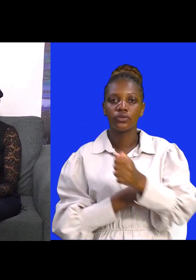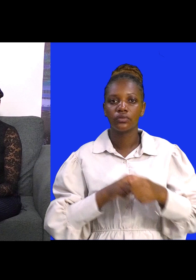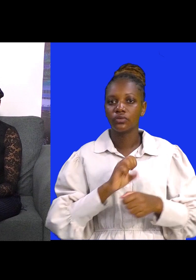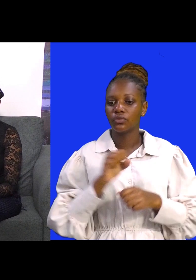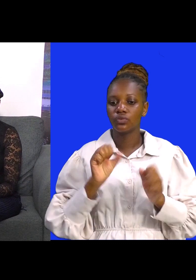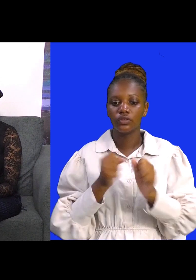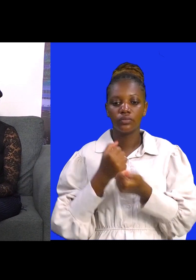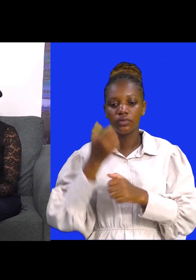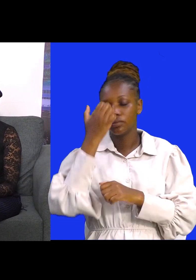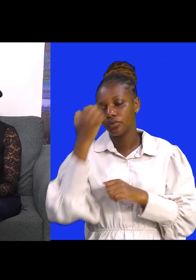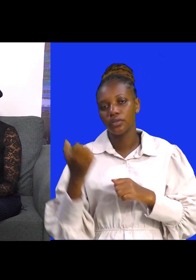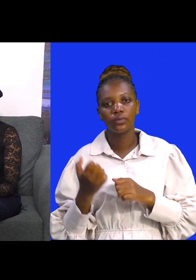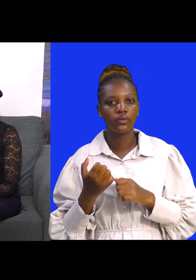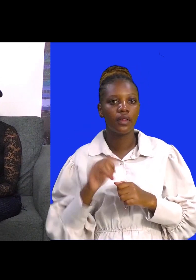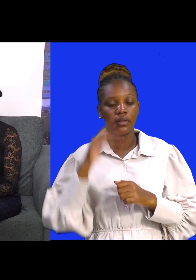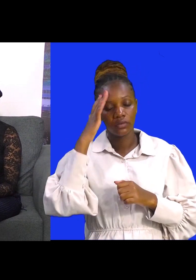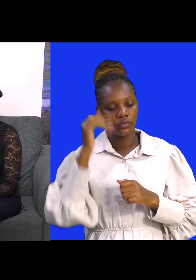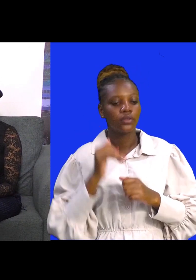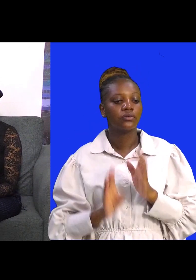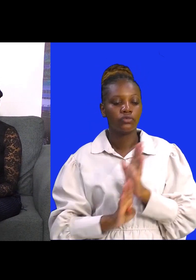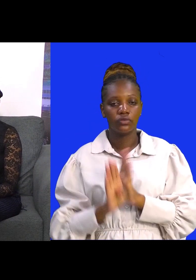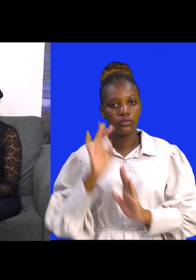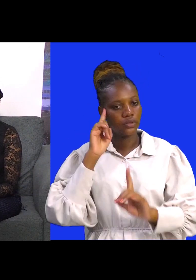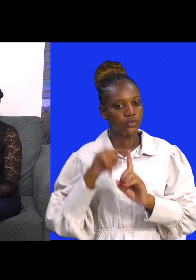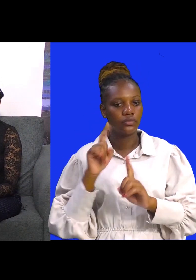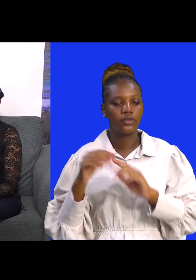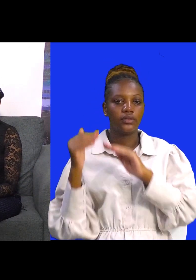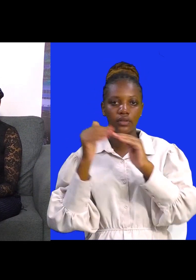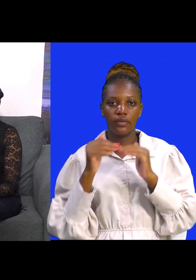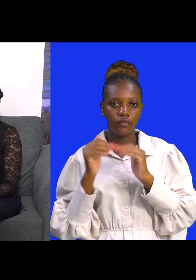foundations, and we cannot. It has led to all this.